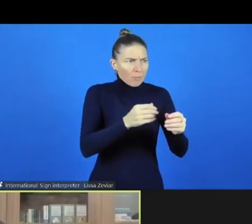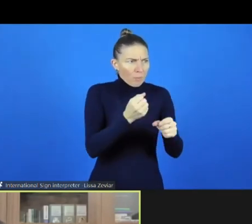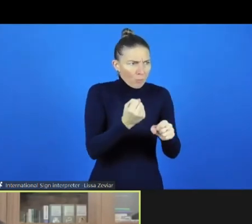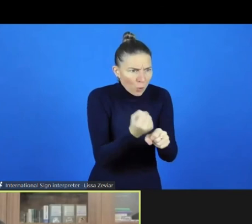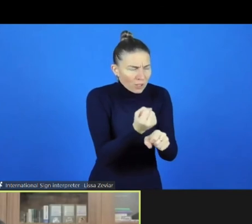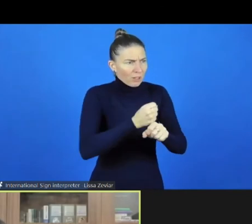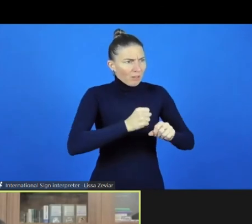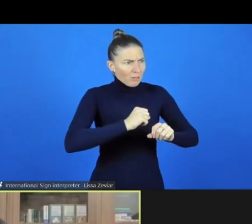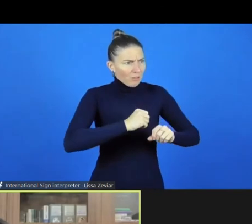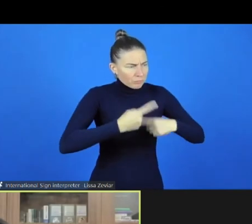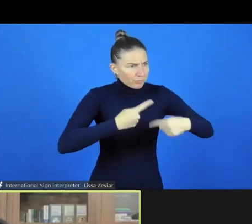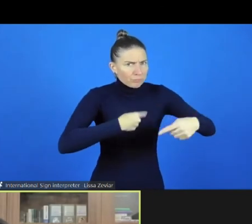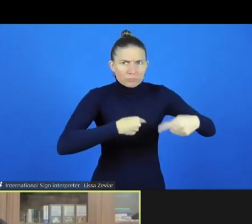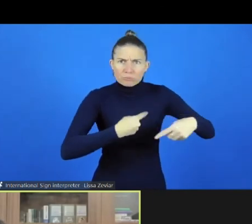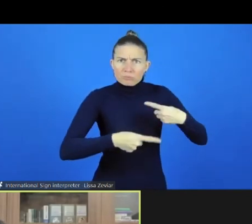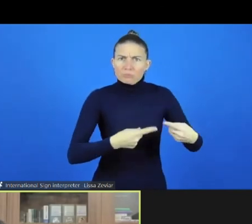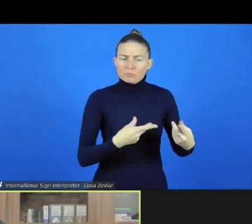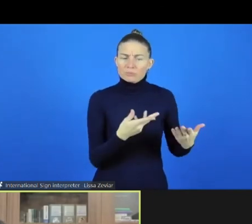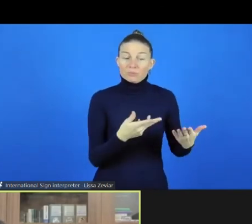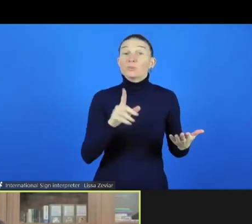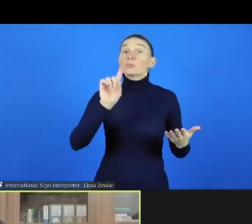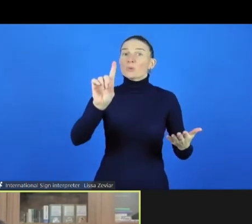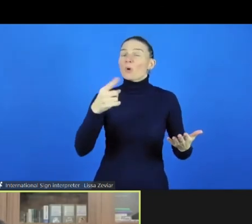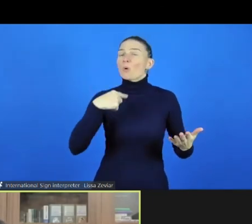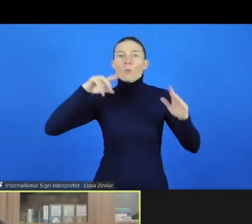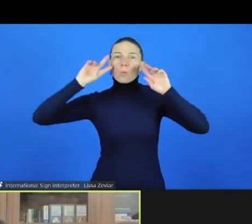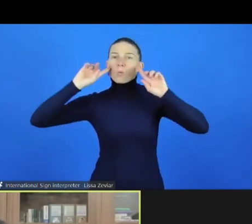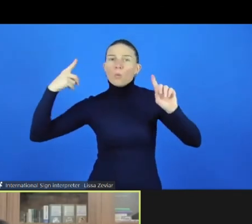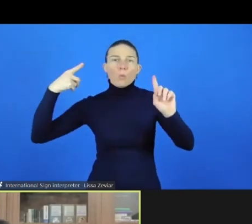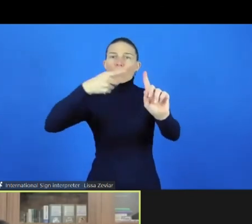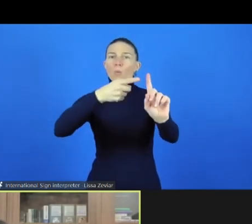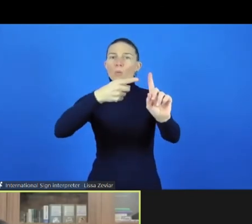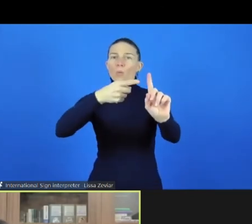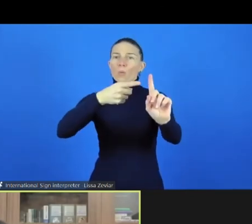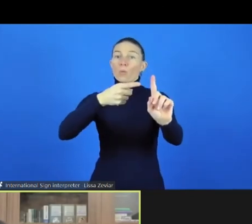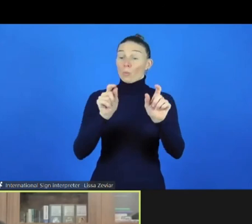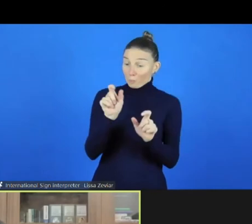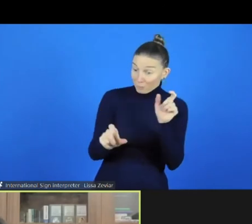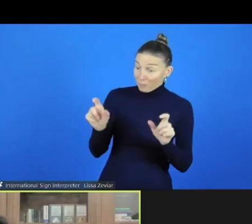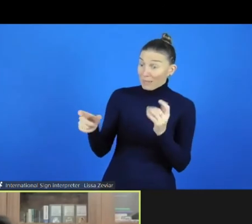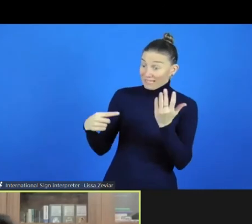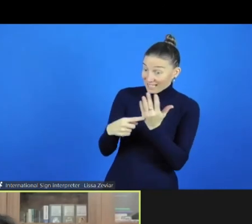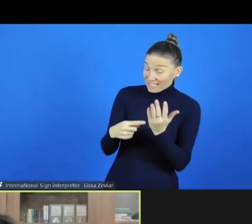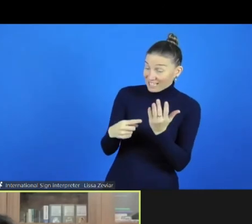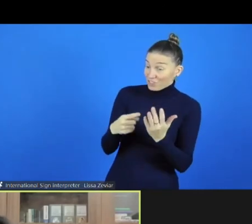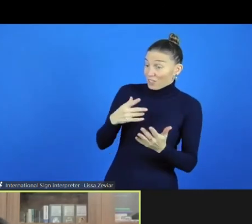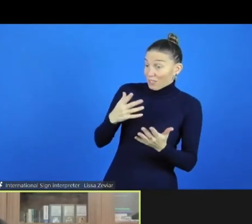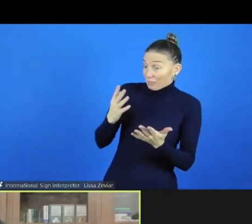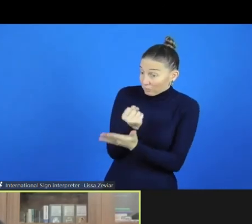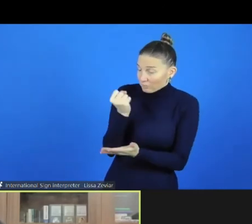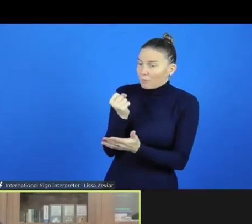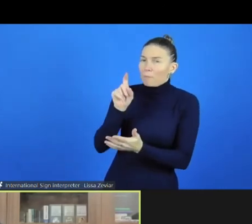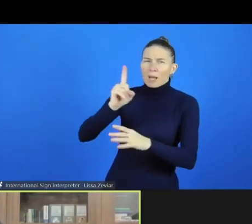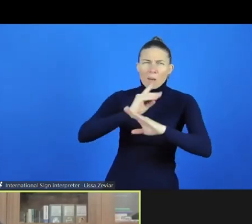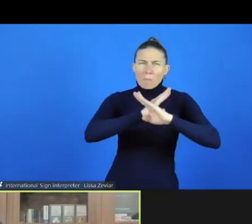abilities. So we are focusing on removing barriers for those who use technology in all sorts of ways, whether they